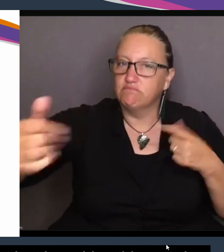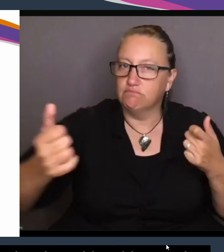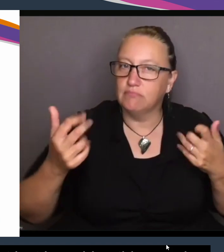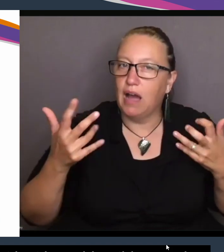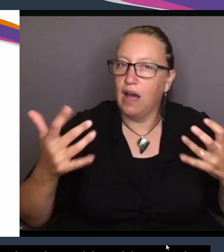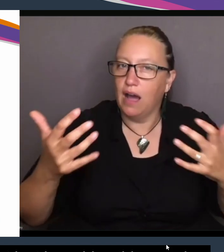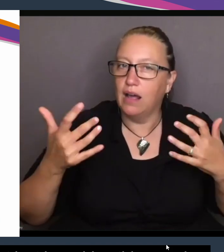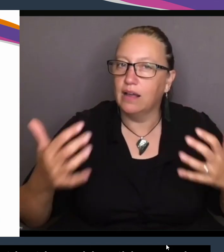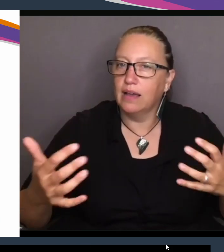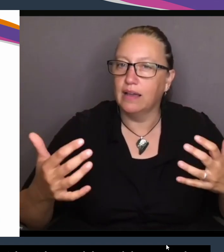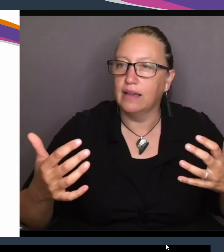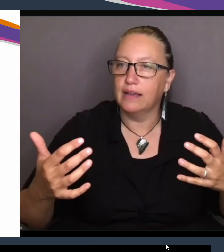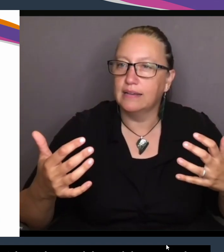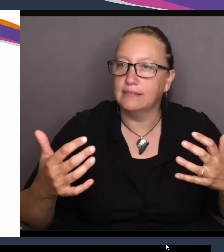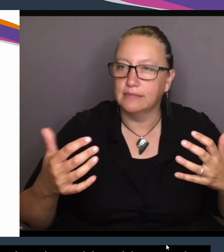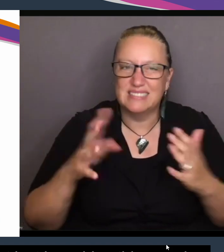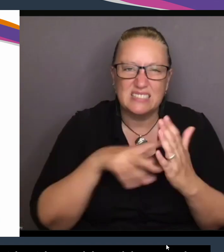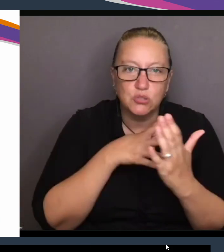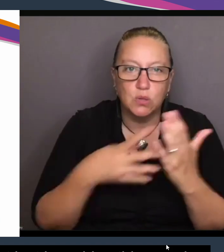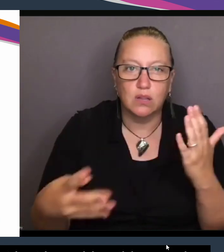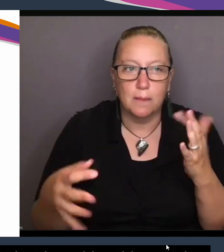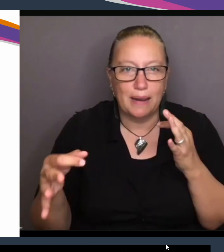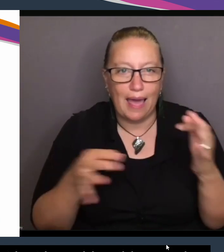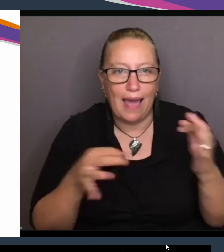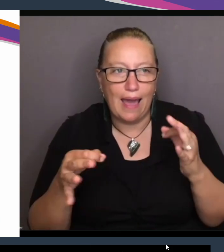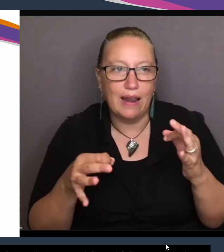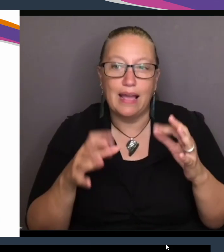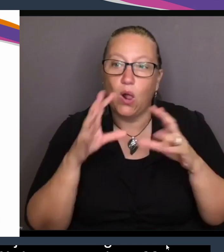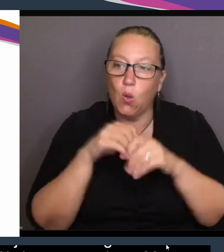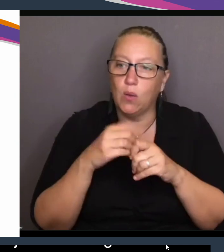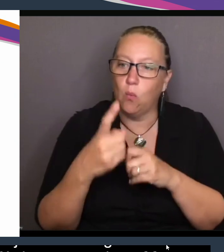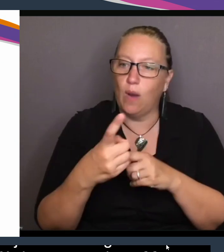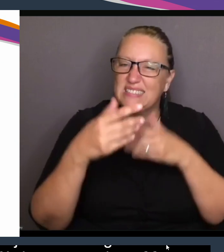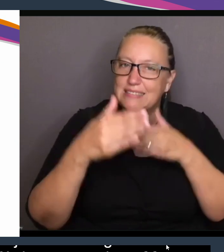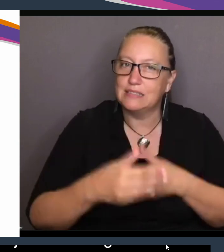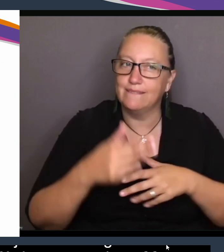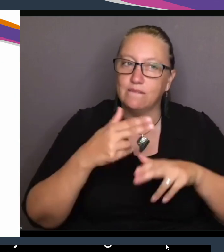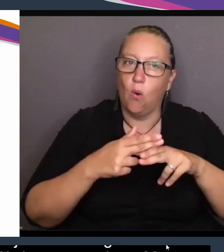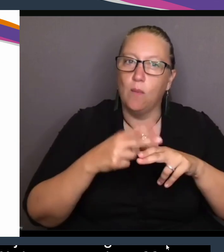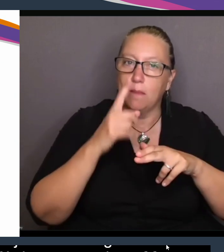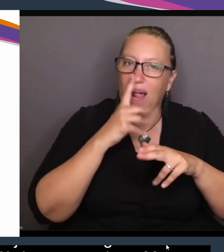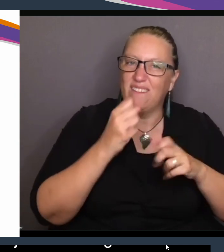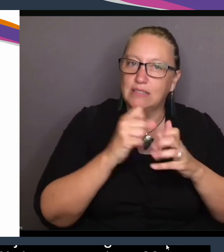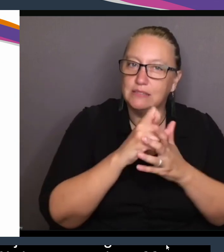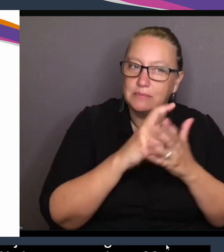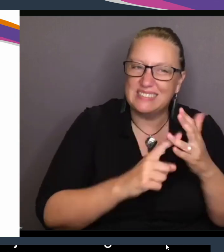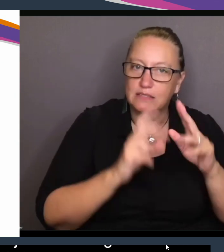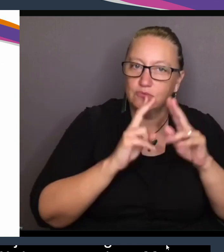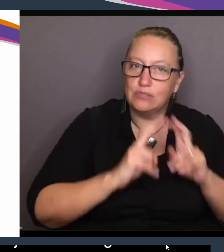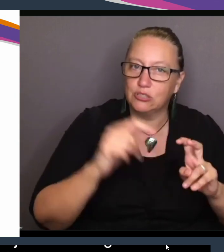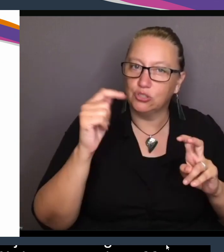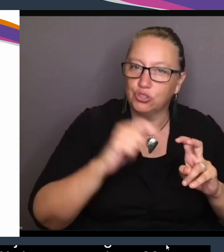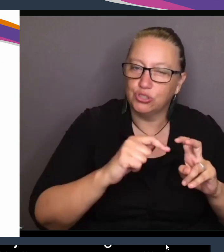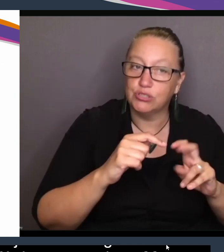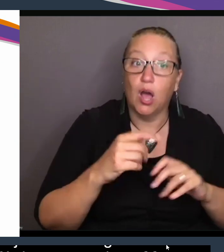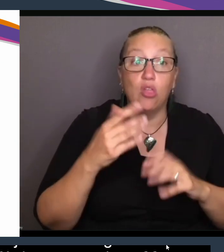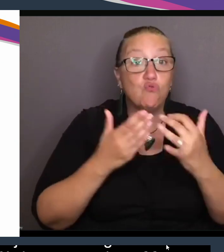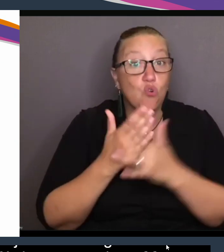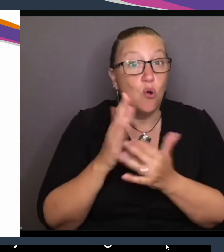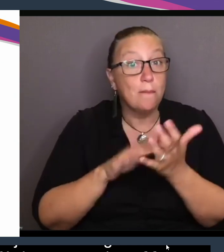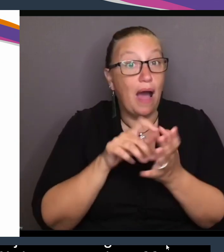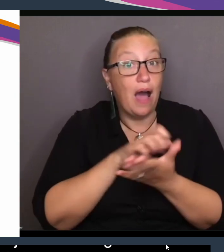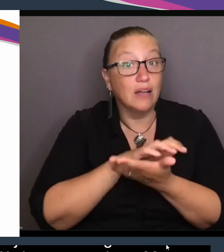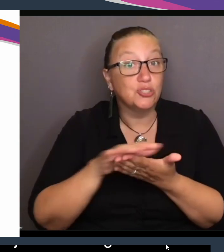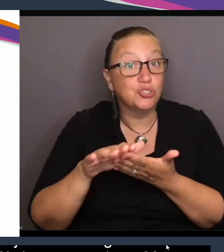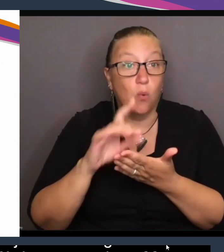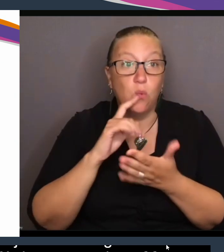on research by and with people with disability. We'll have Q&A drop-in sessions across March, so you can